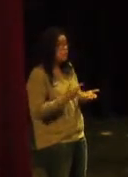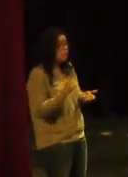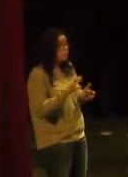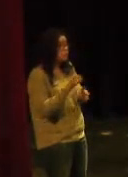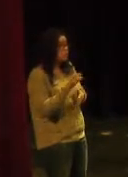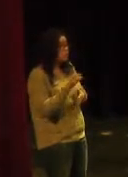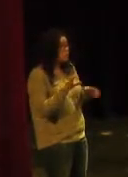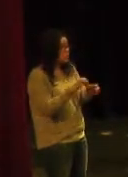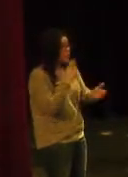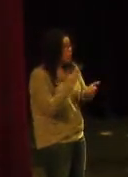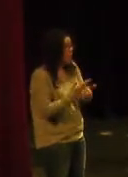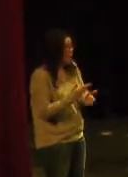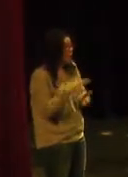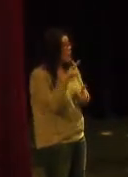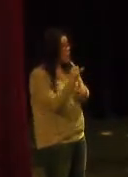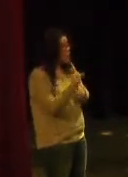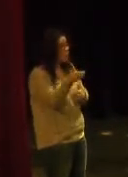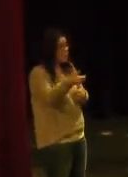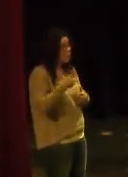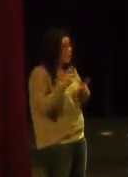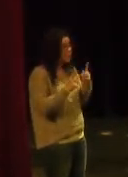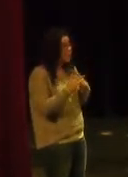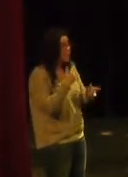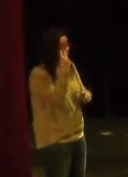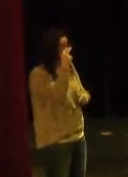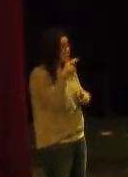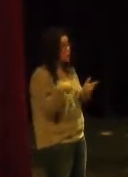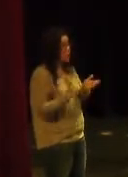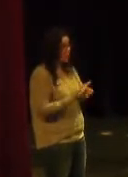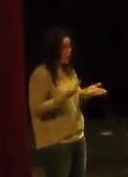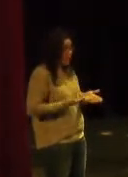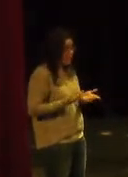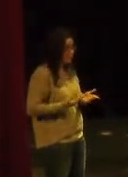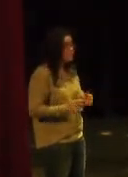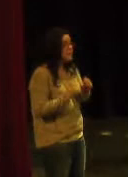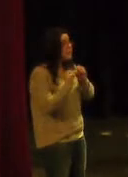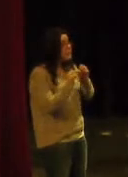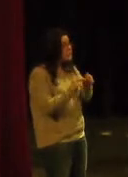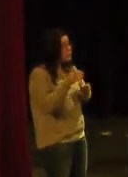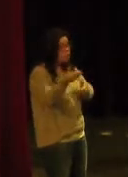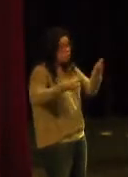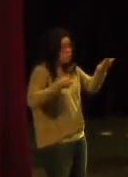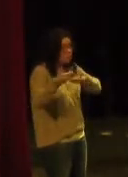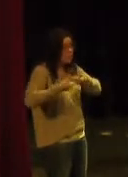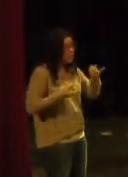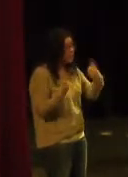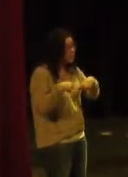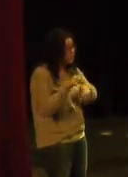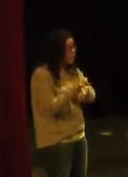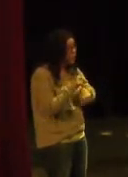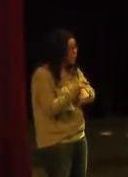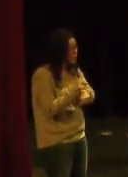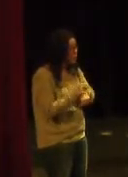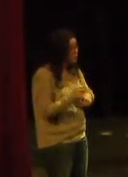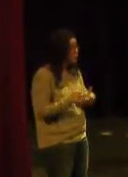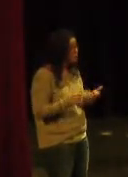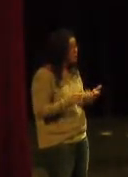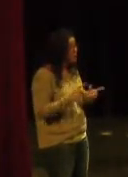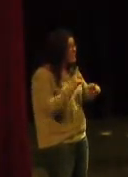well. And the United States invited people from Mexico to come and continues to invite them to come in surreptitious